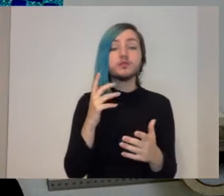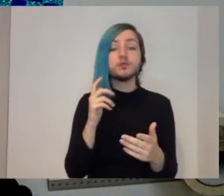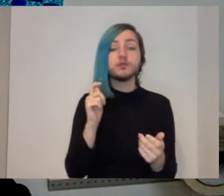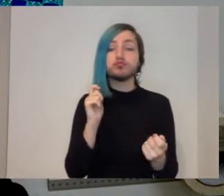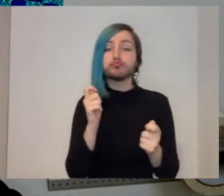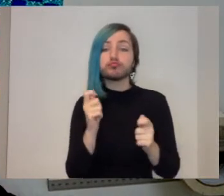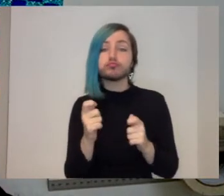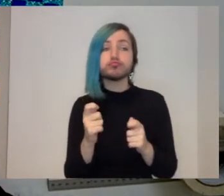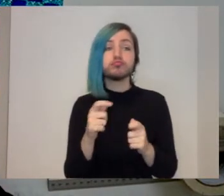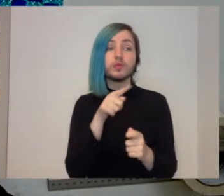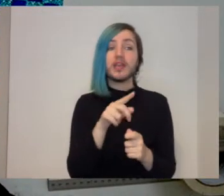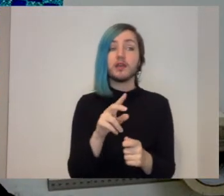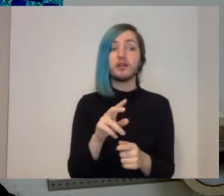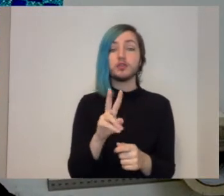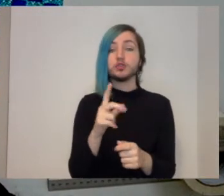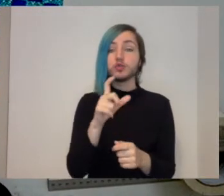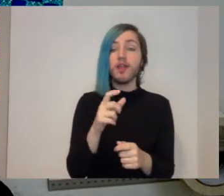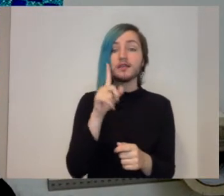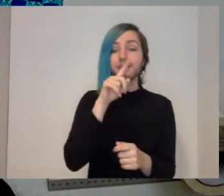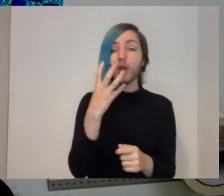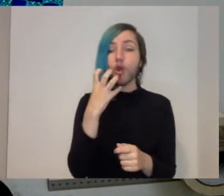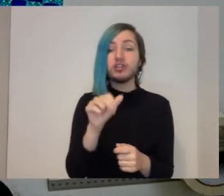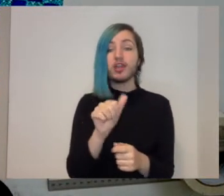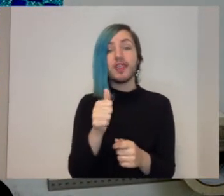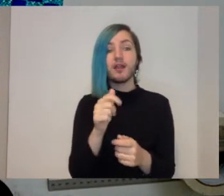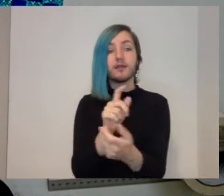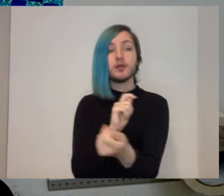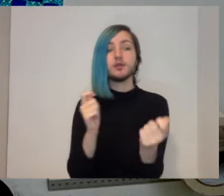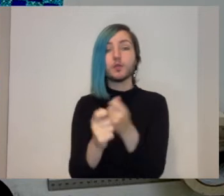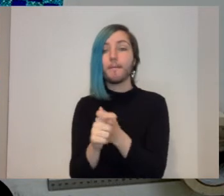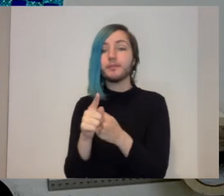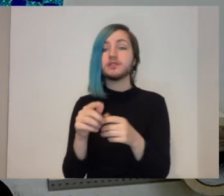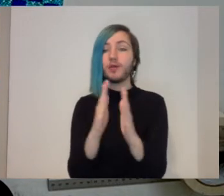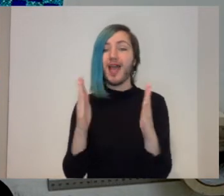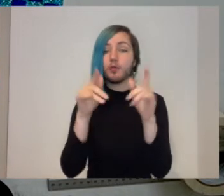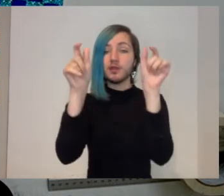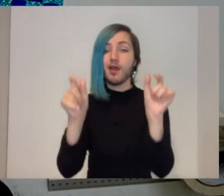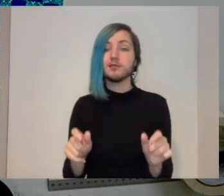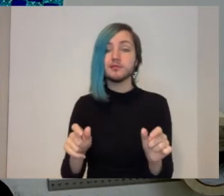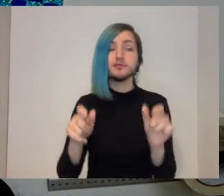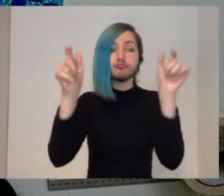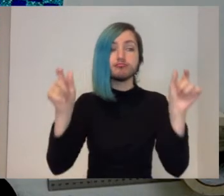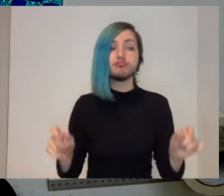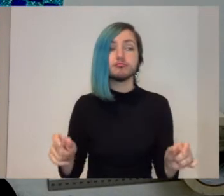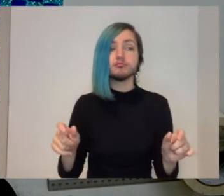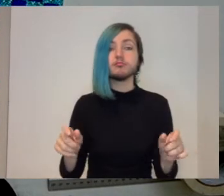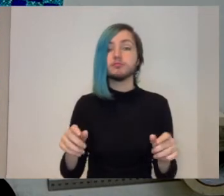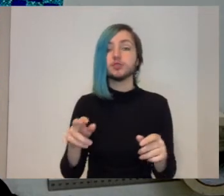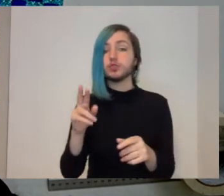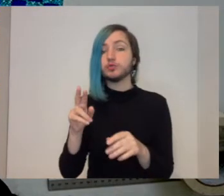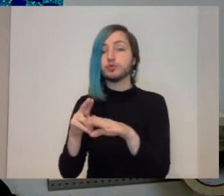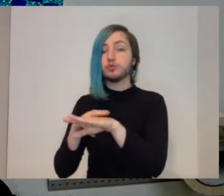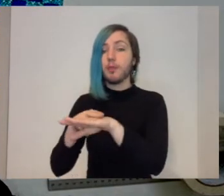So here I had it with two colours, just pink and orange, but then I switched the outer ones to